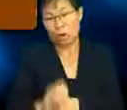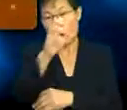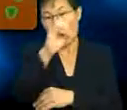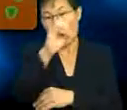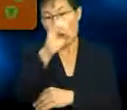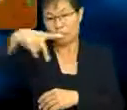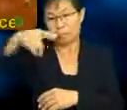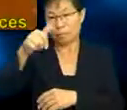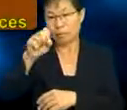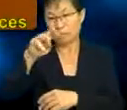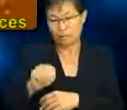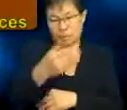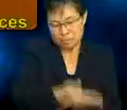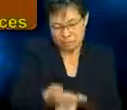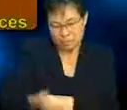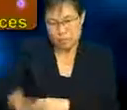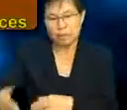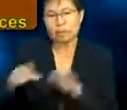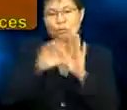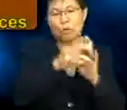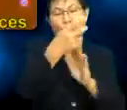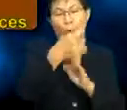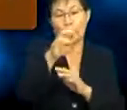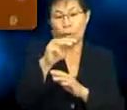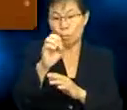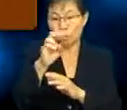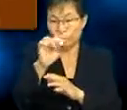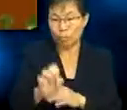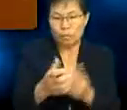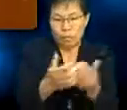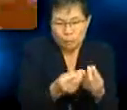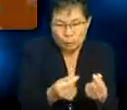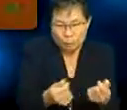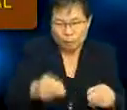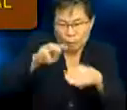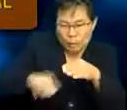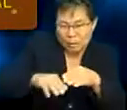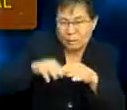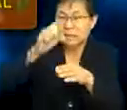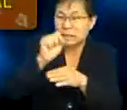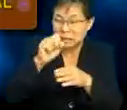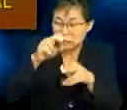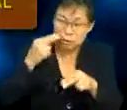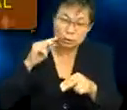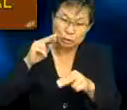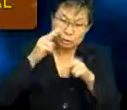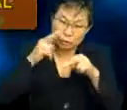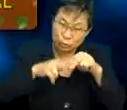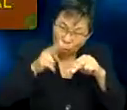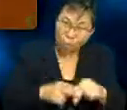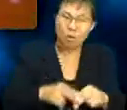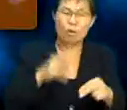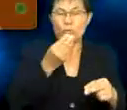other 10% of the plasma are substances such as hormones, dissolved mineral